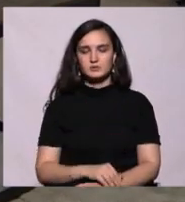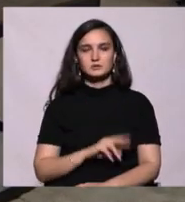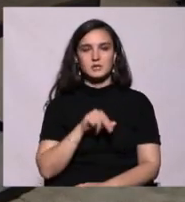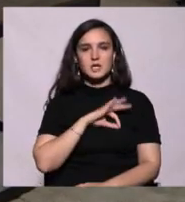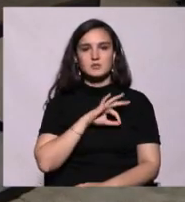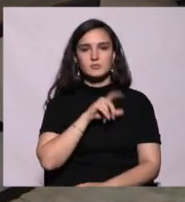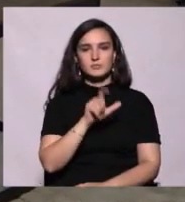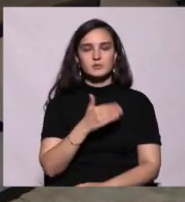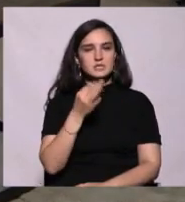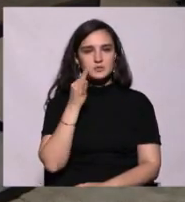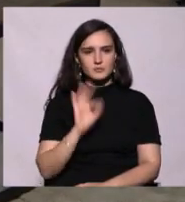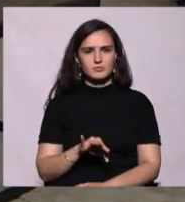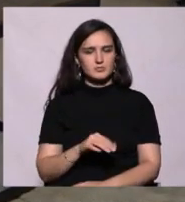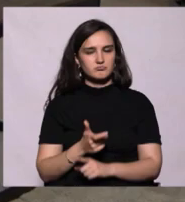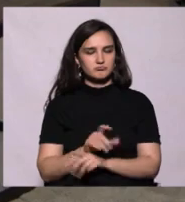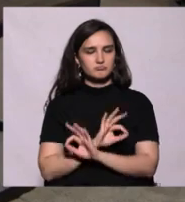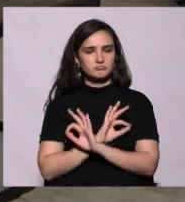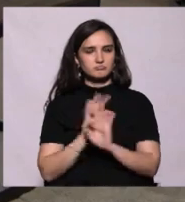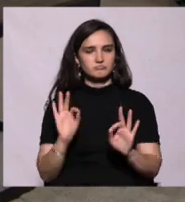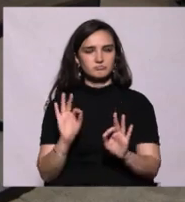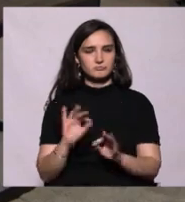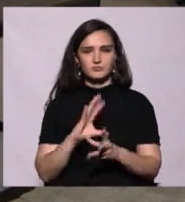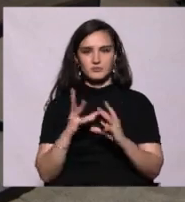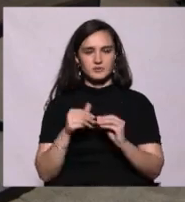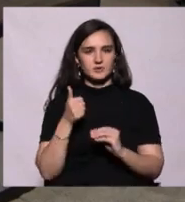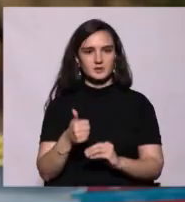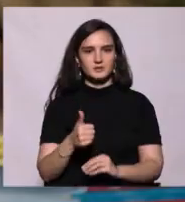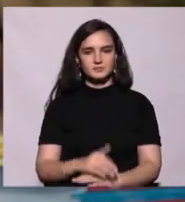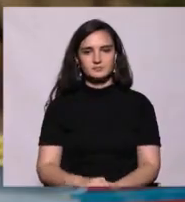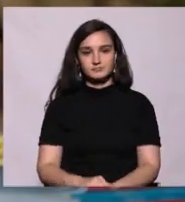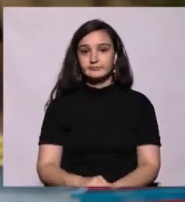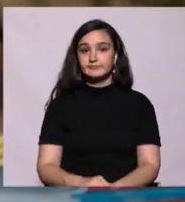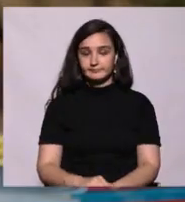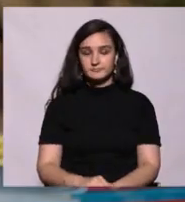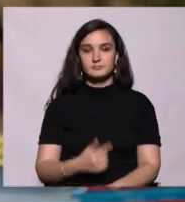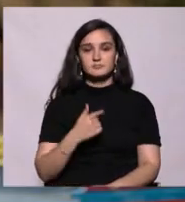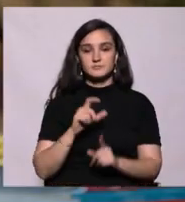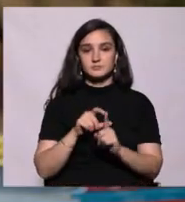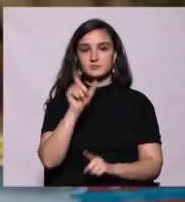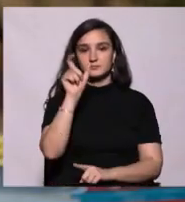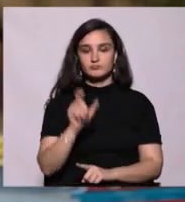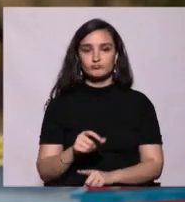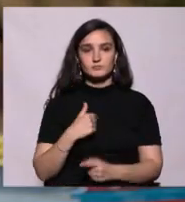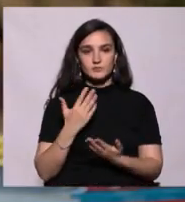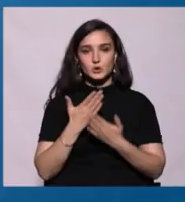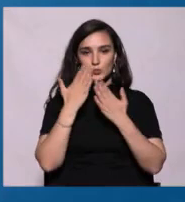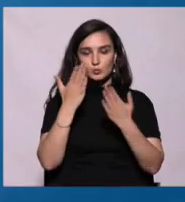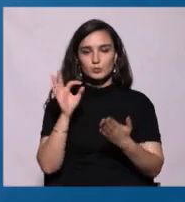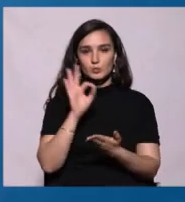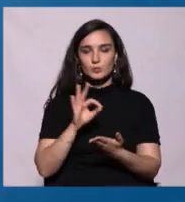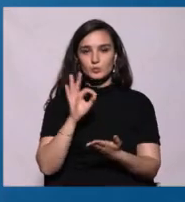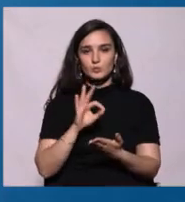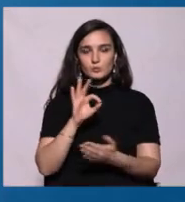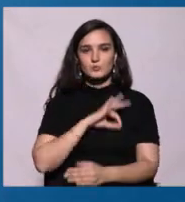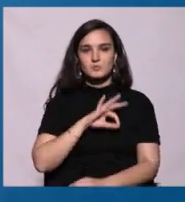customer experience. Very good, Miss Sophie. That's all 5. And after our vocabulary, we had a reading about